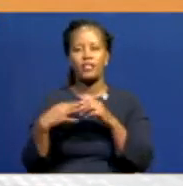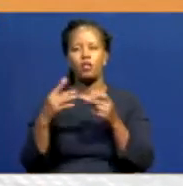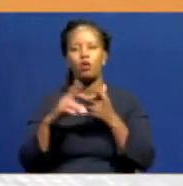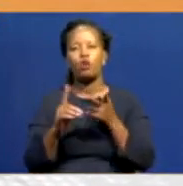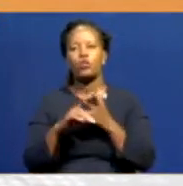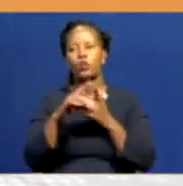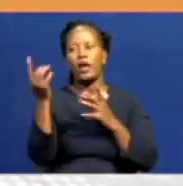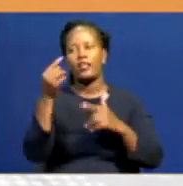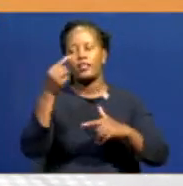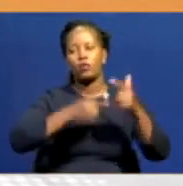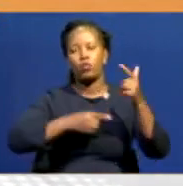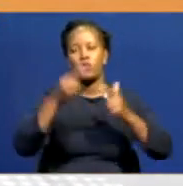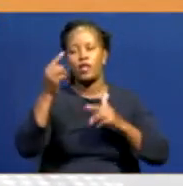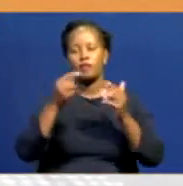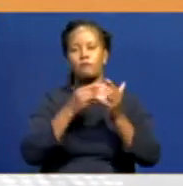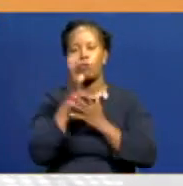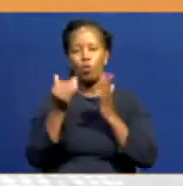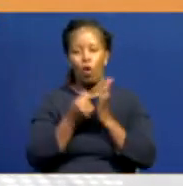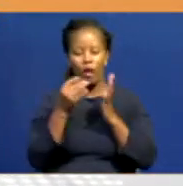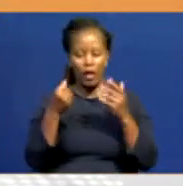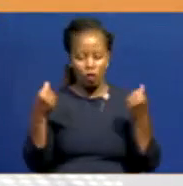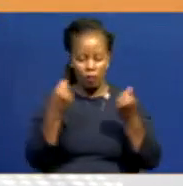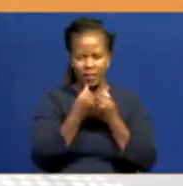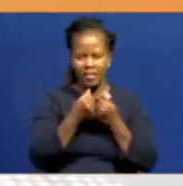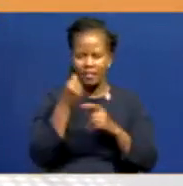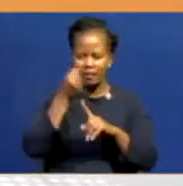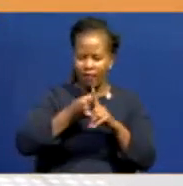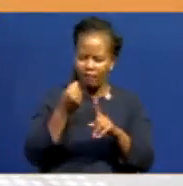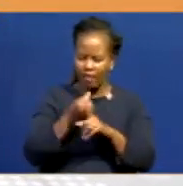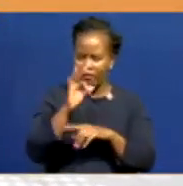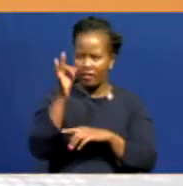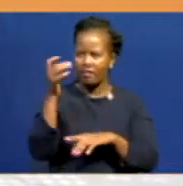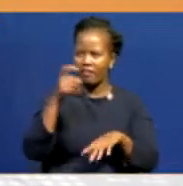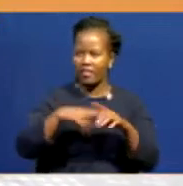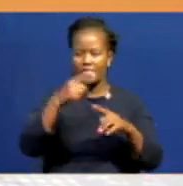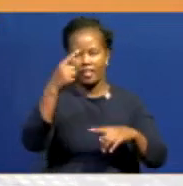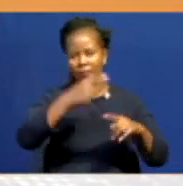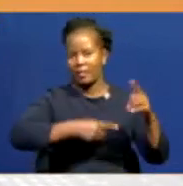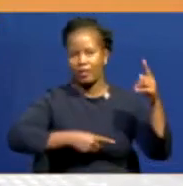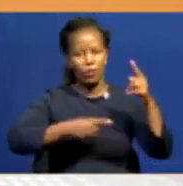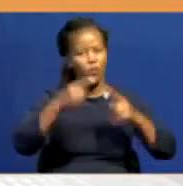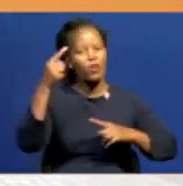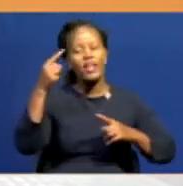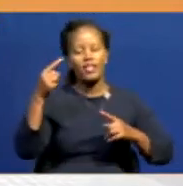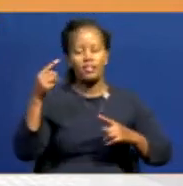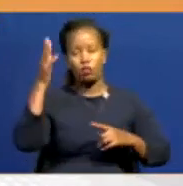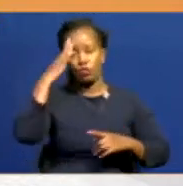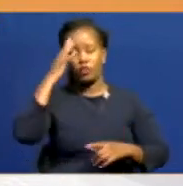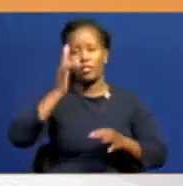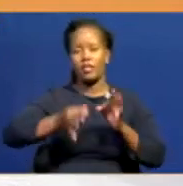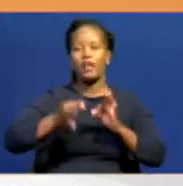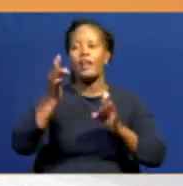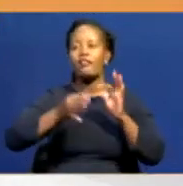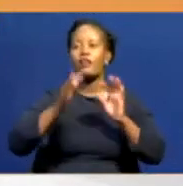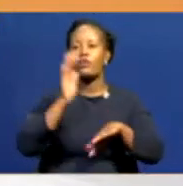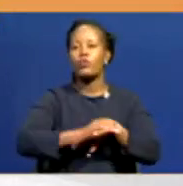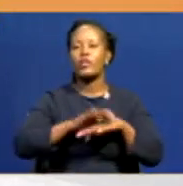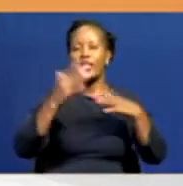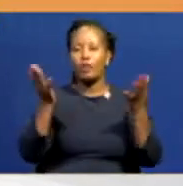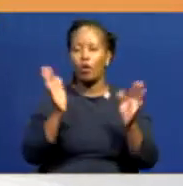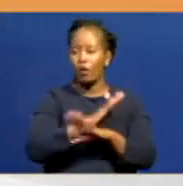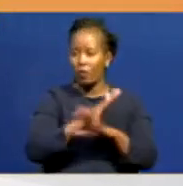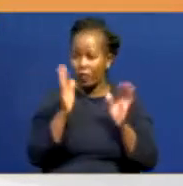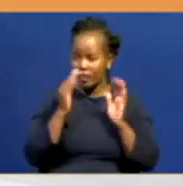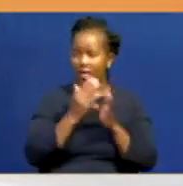winners. They're also searching for their second, third title, right? Yeah. Anyway, it'll all be about whether they can get it or not. That will be decided